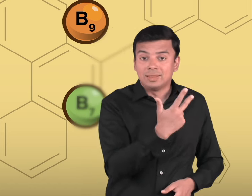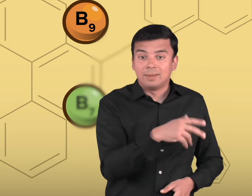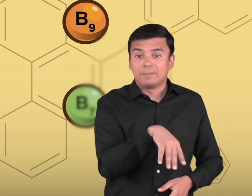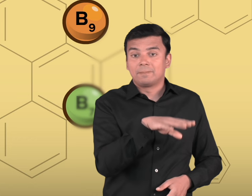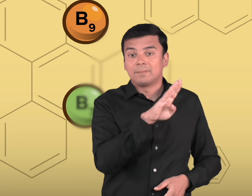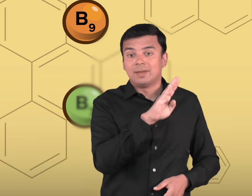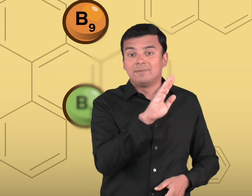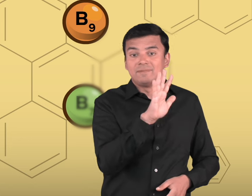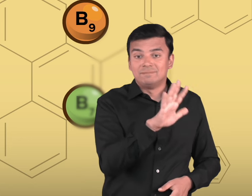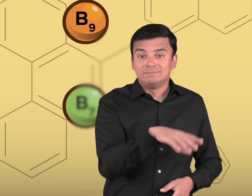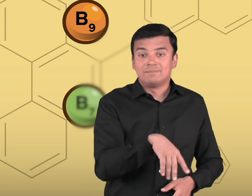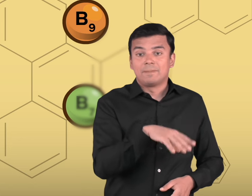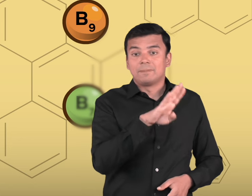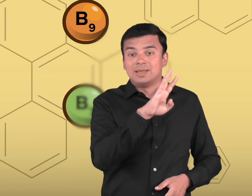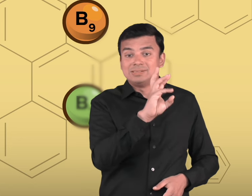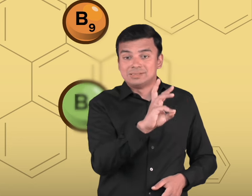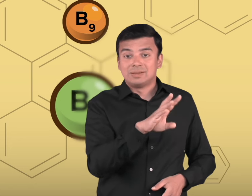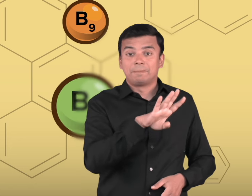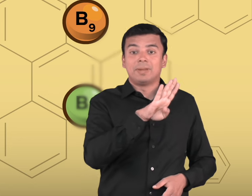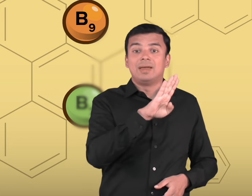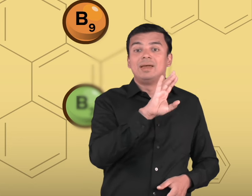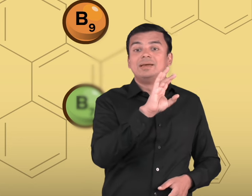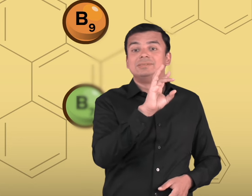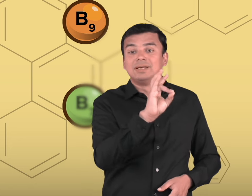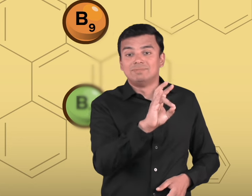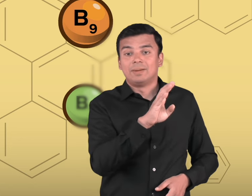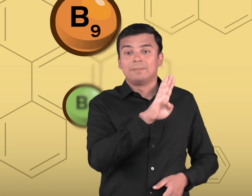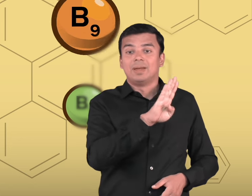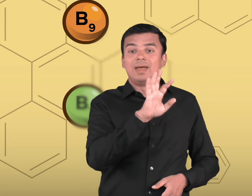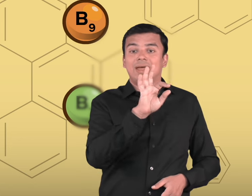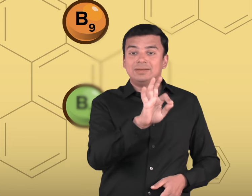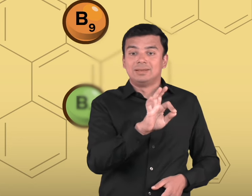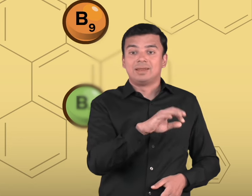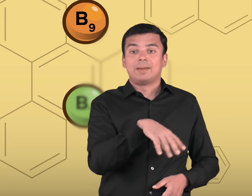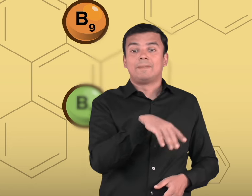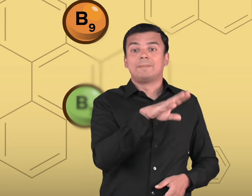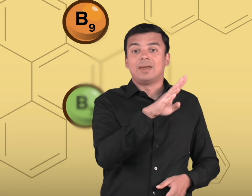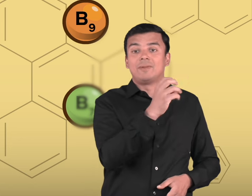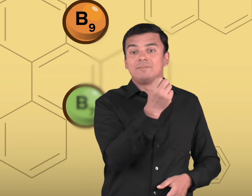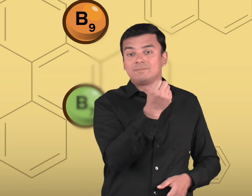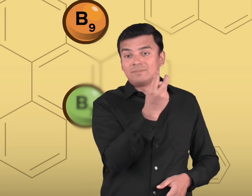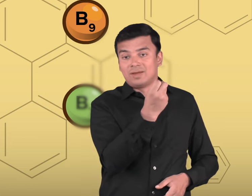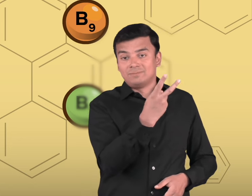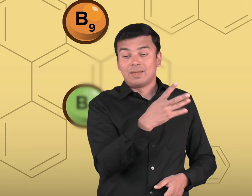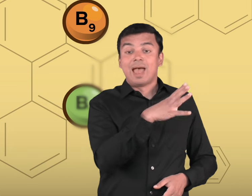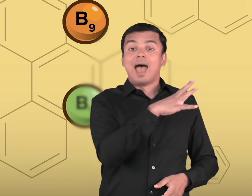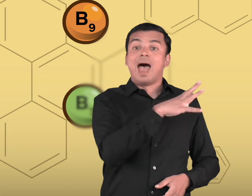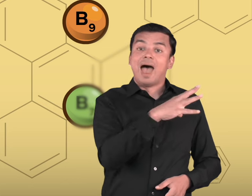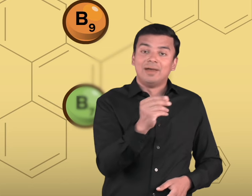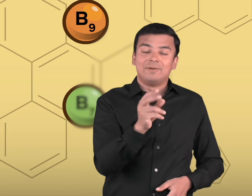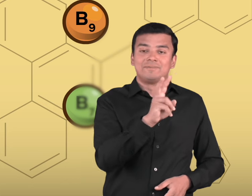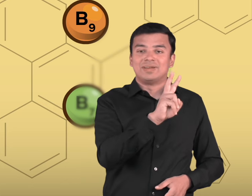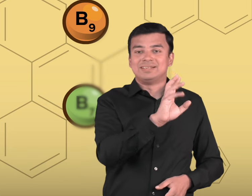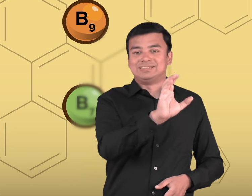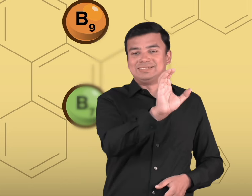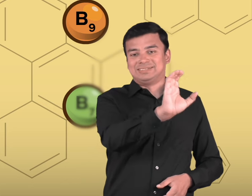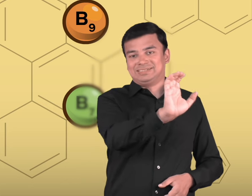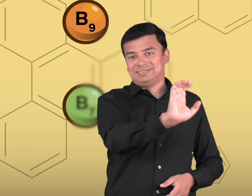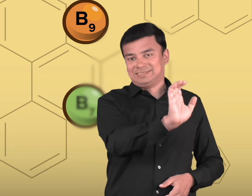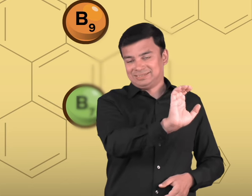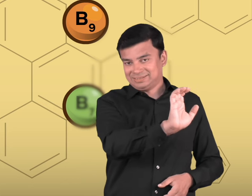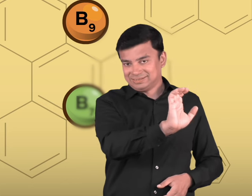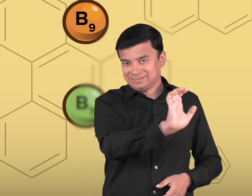B5 B6 B7 B9 B12 and